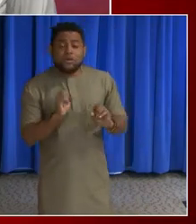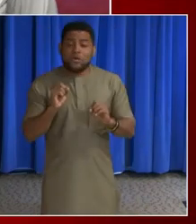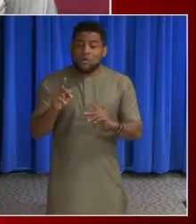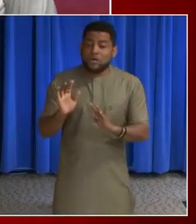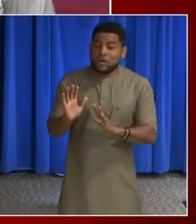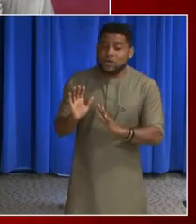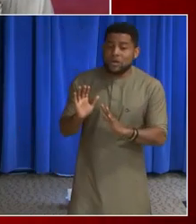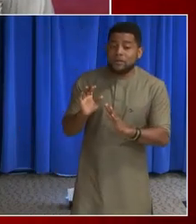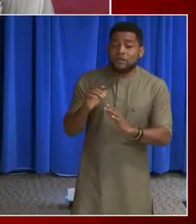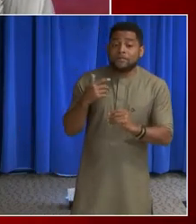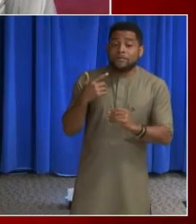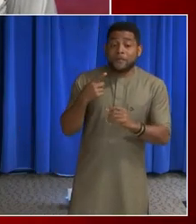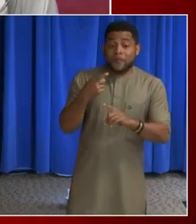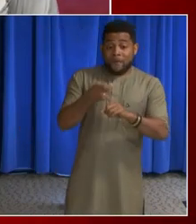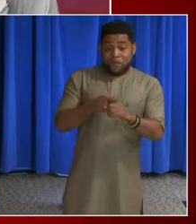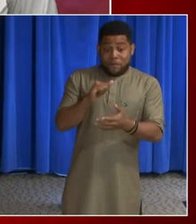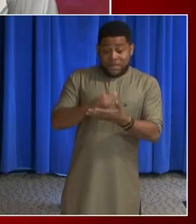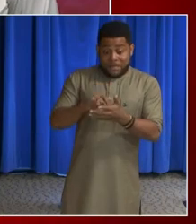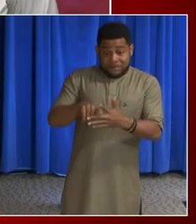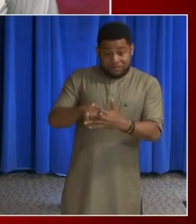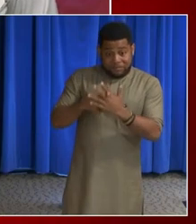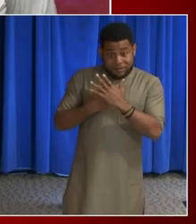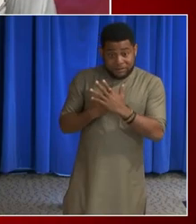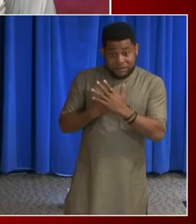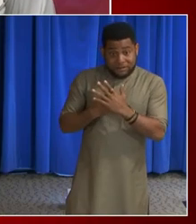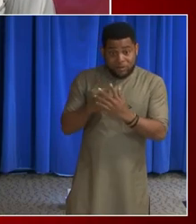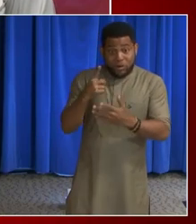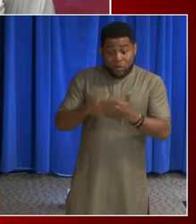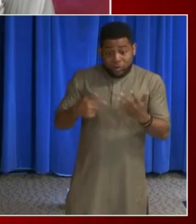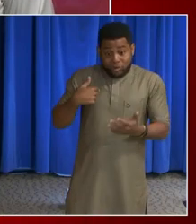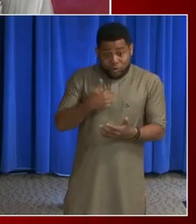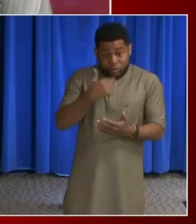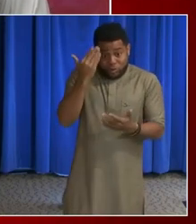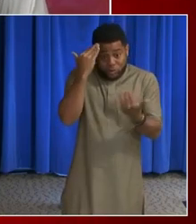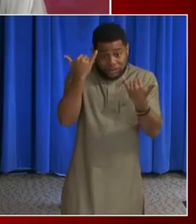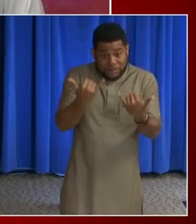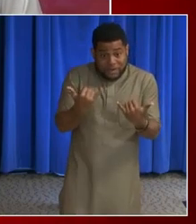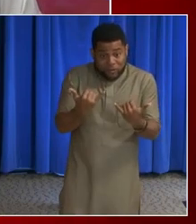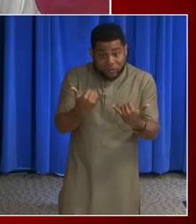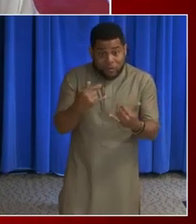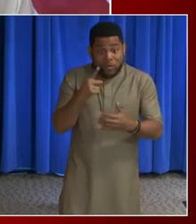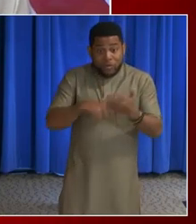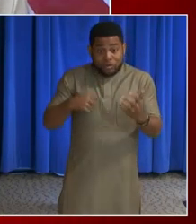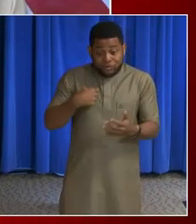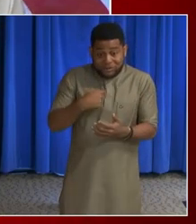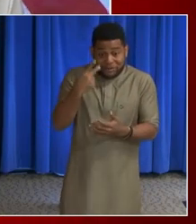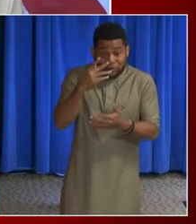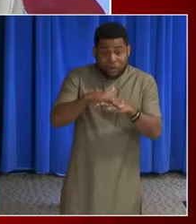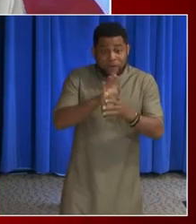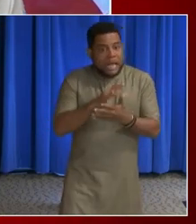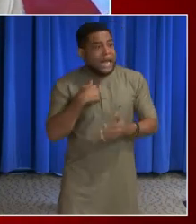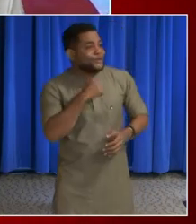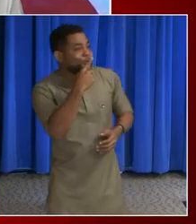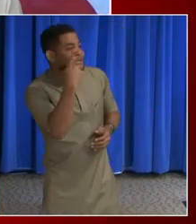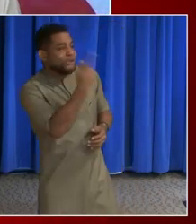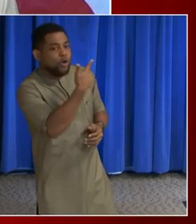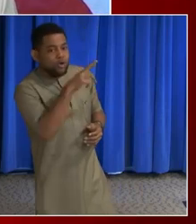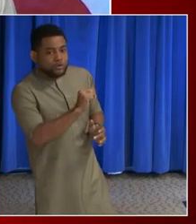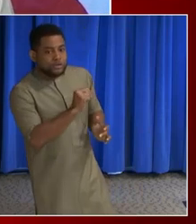What we said from the outset is, what we know right now is what we can see on the video. And then don't say gun, gun, gun. Okay,